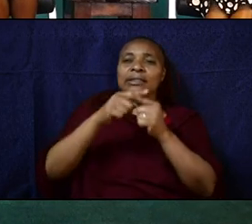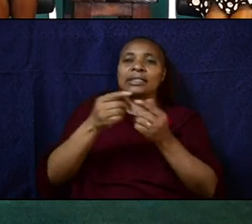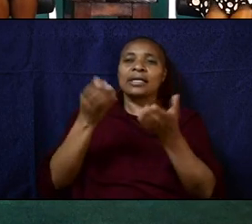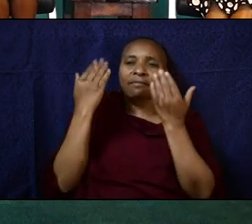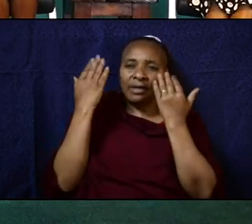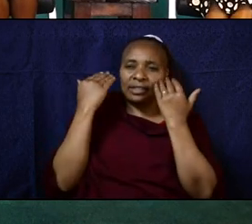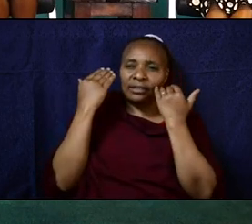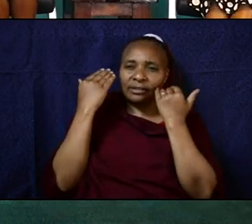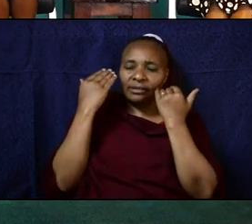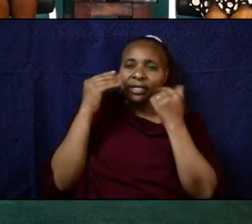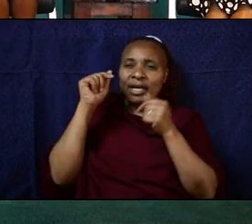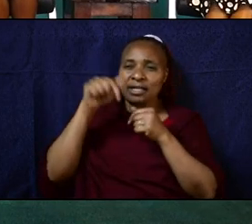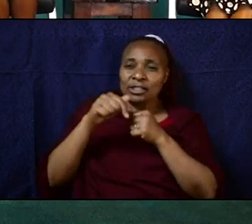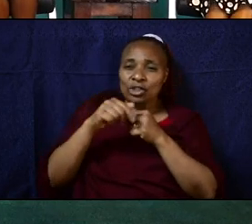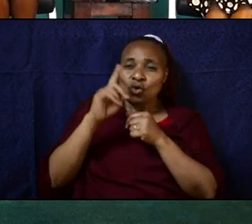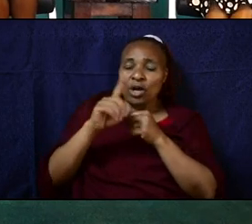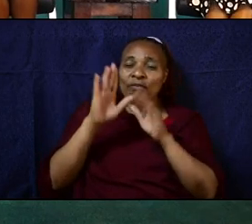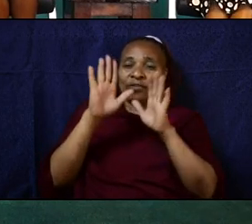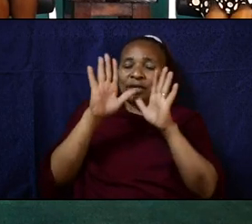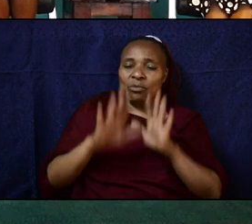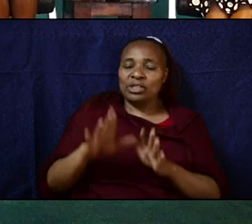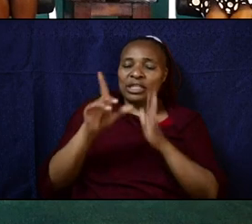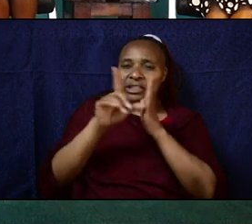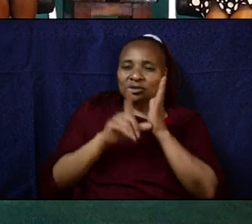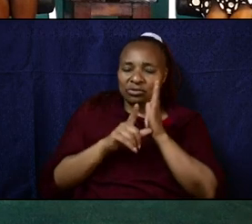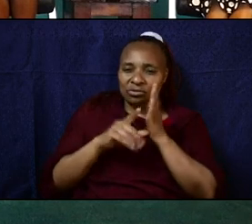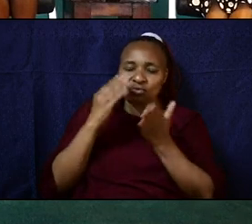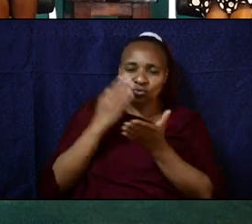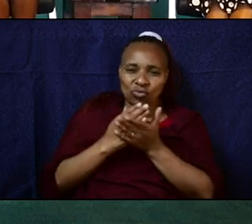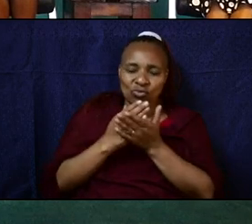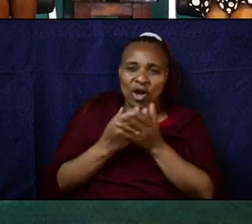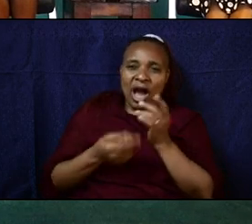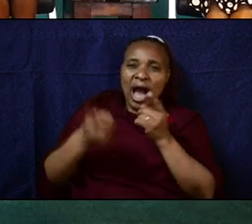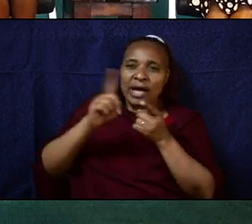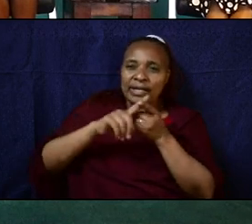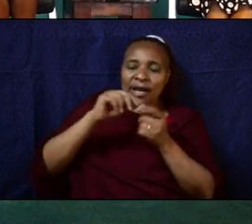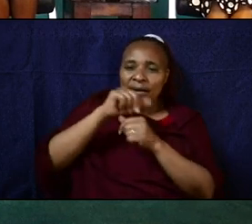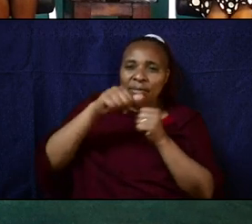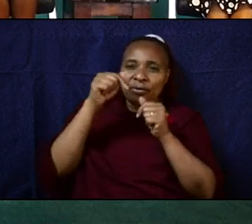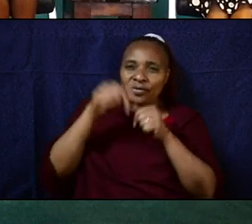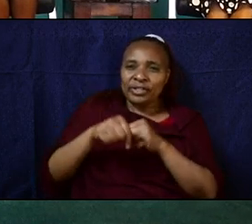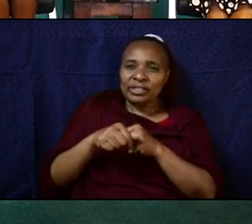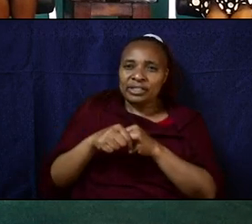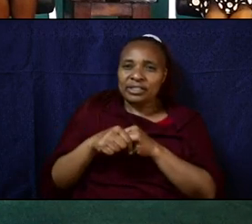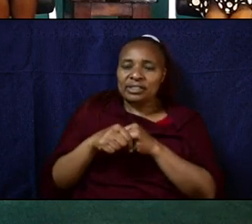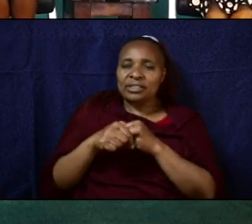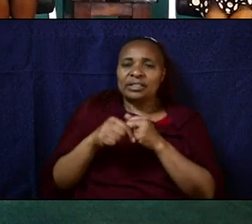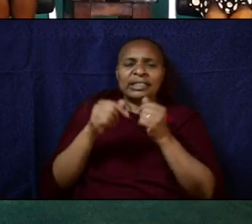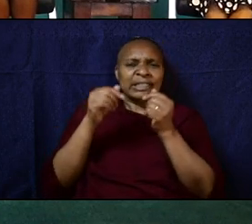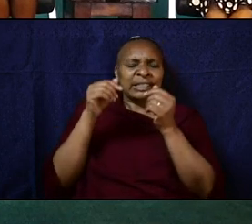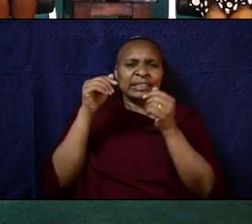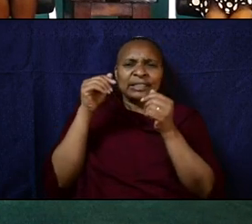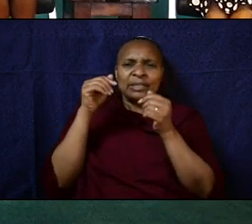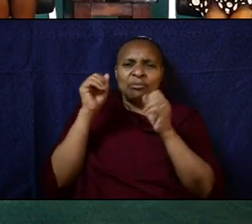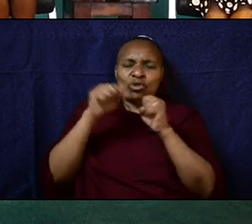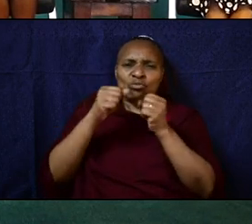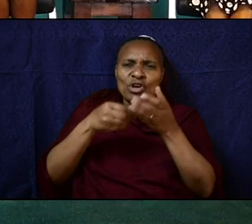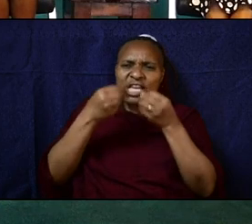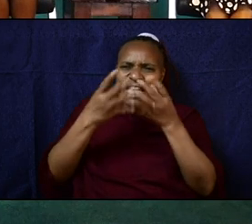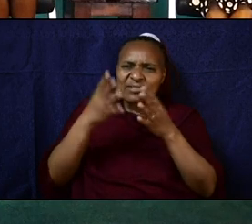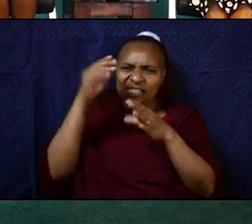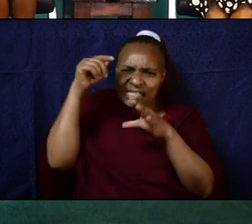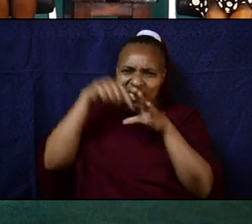So that is one of the important lessons. And definitely adding on to that, further insight gives us insight on